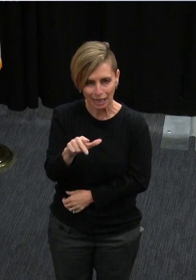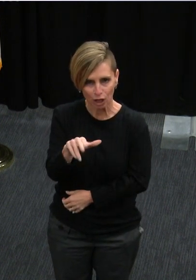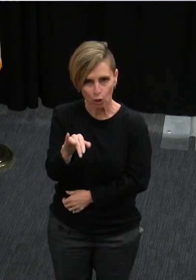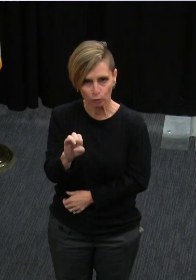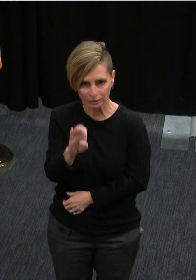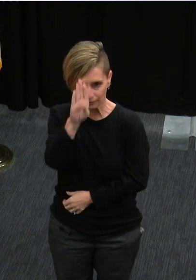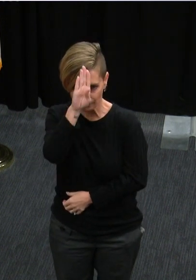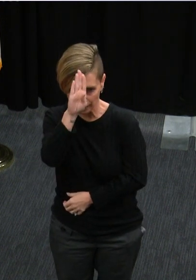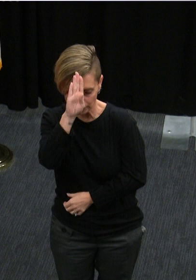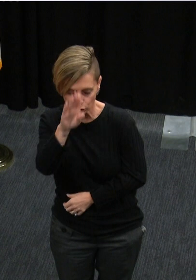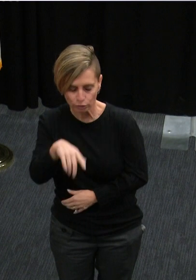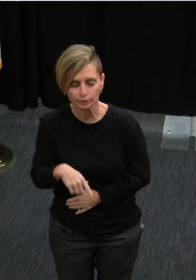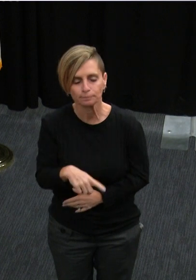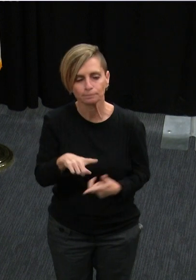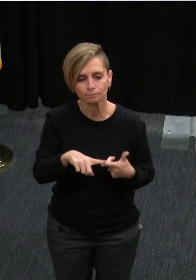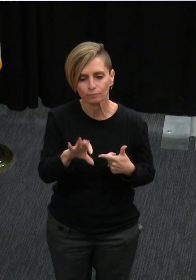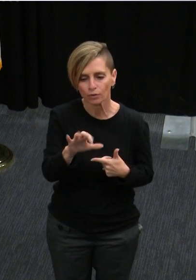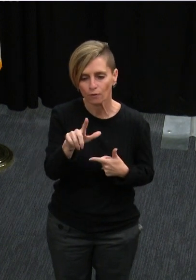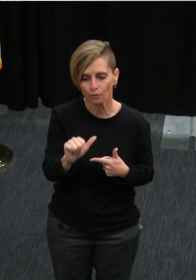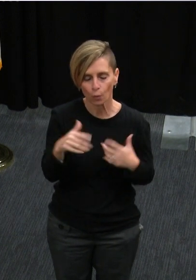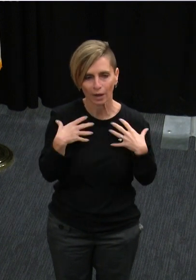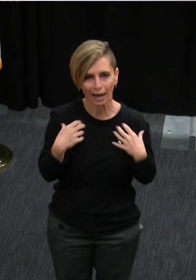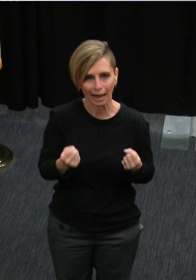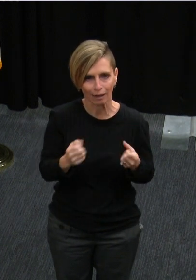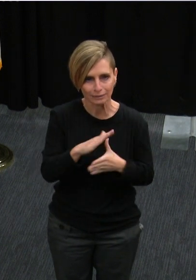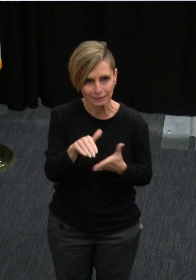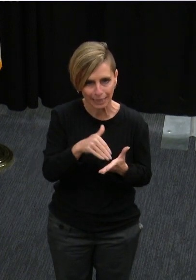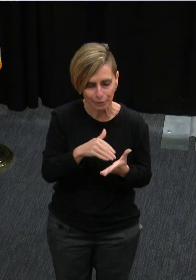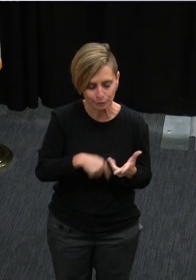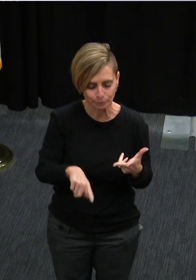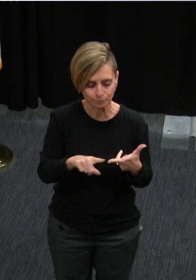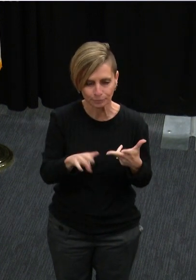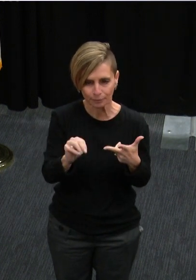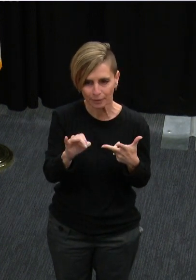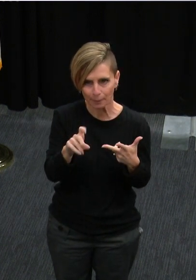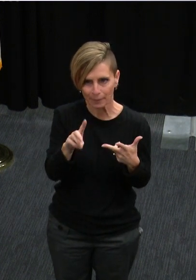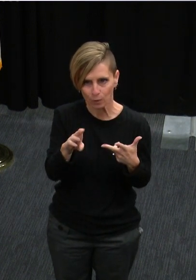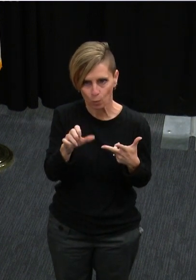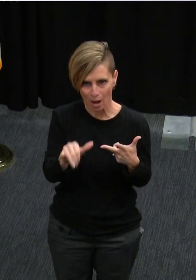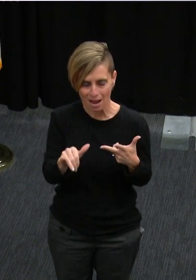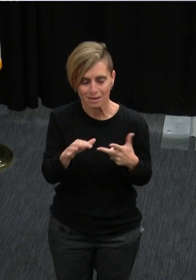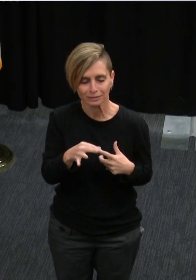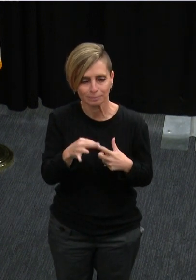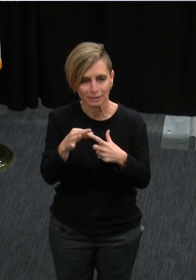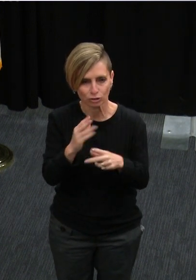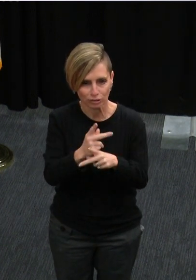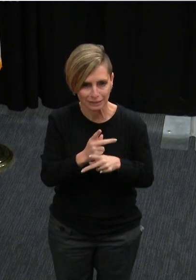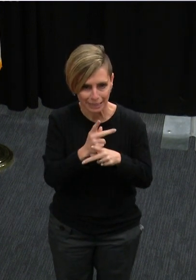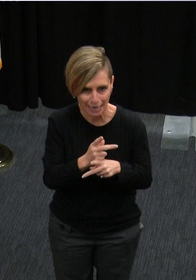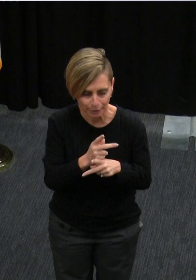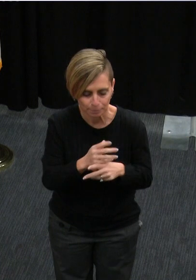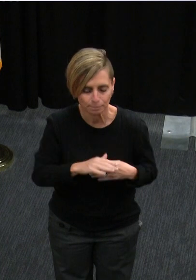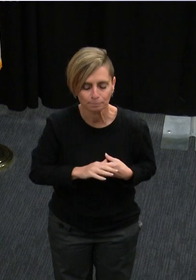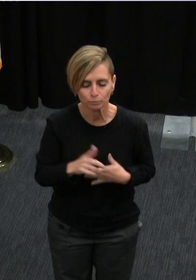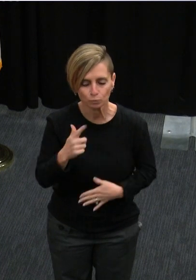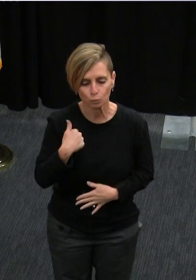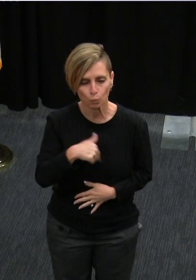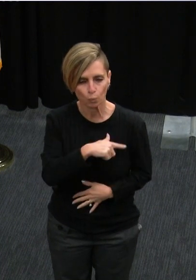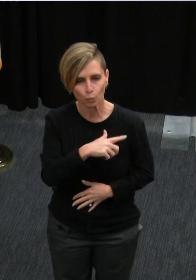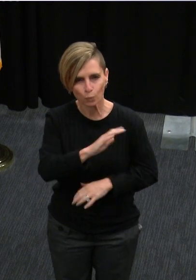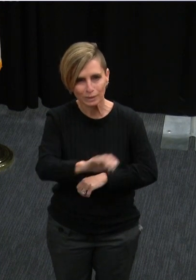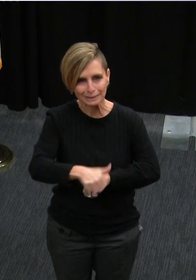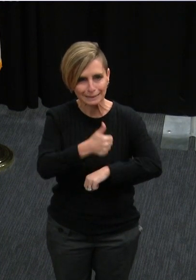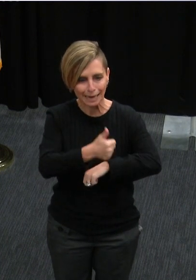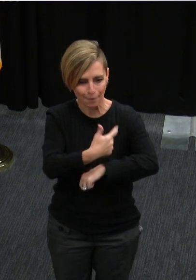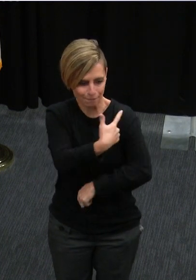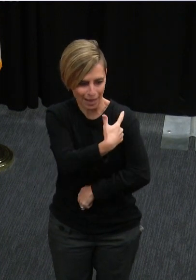Florida Community Health Center, Whole Family Health, and Midway Specialty Care. We set up vaccination clinics in